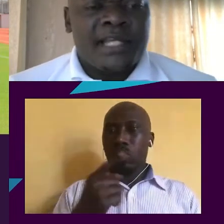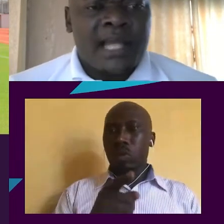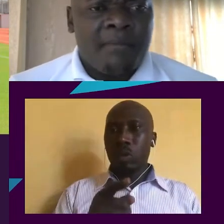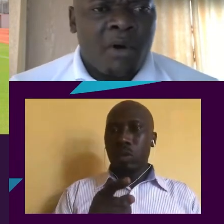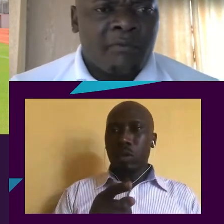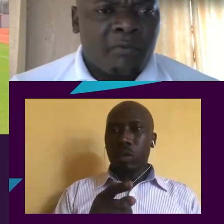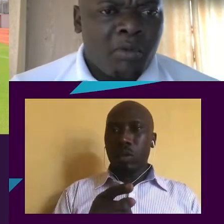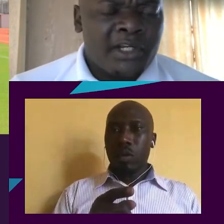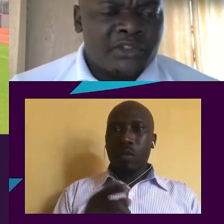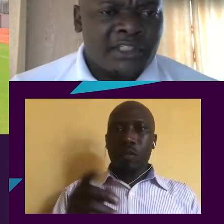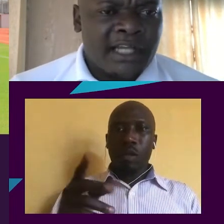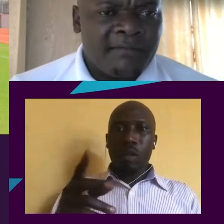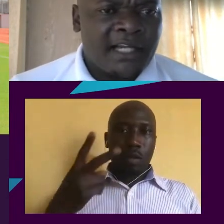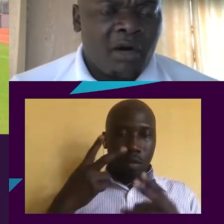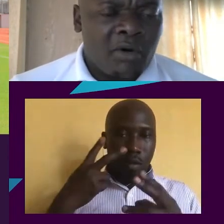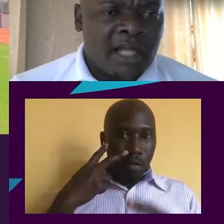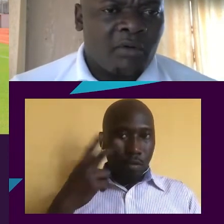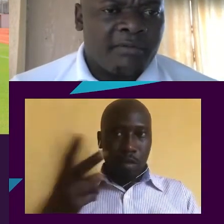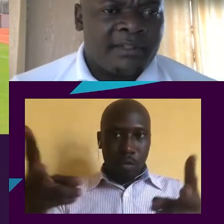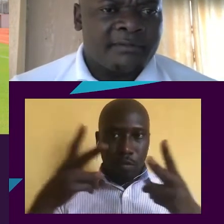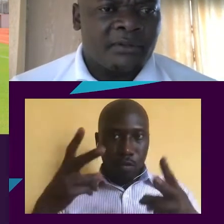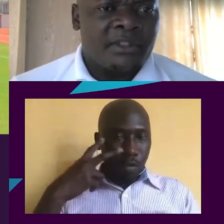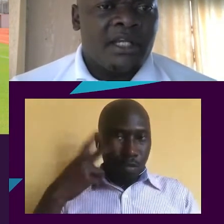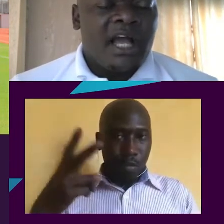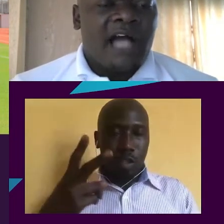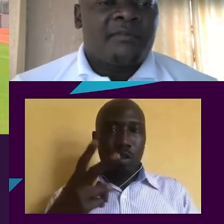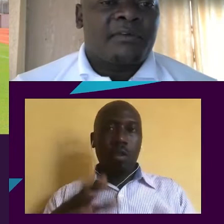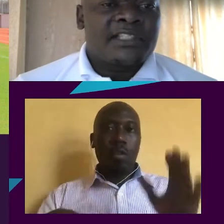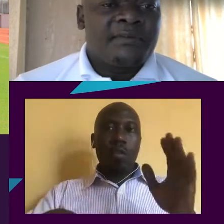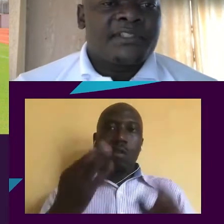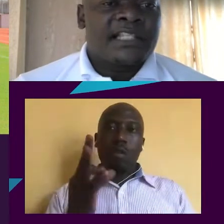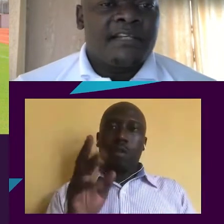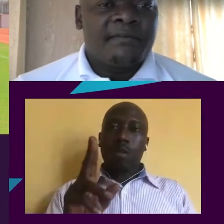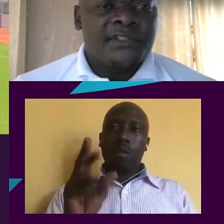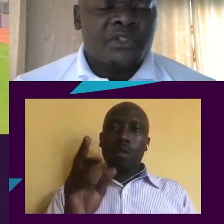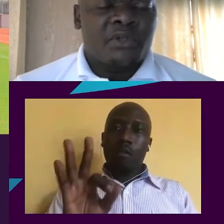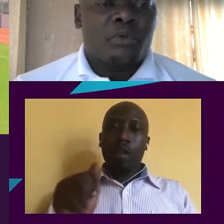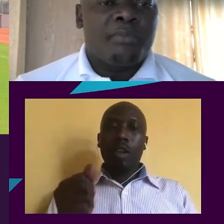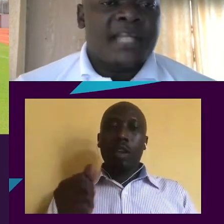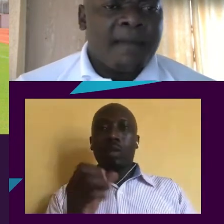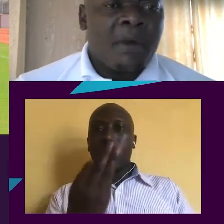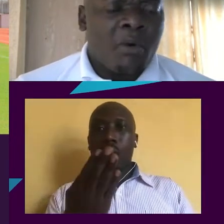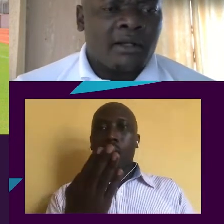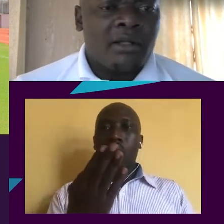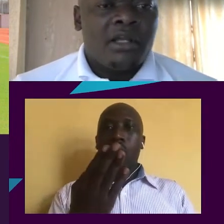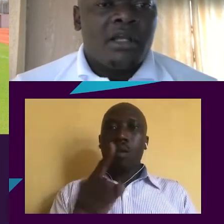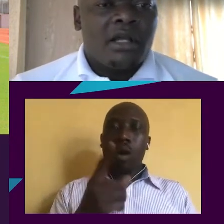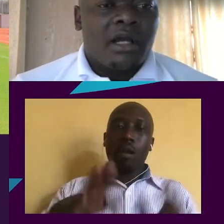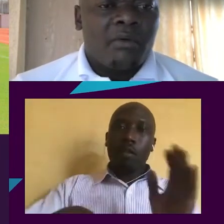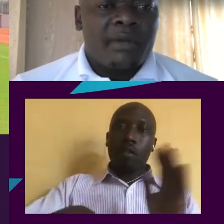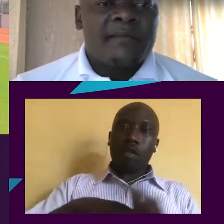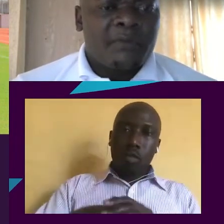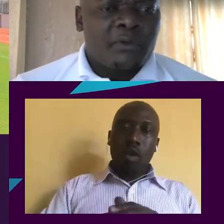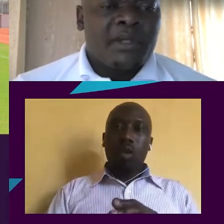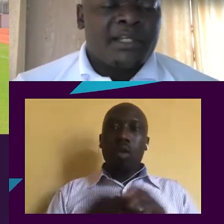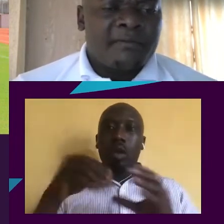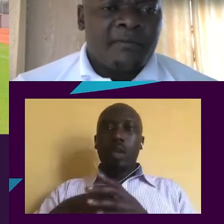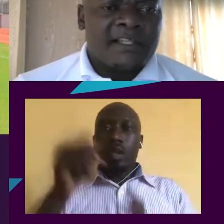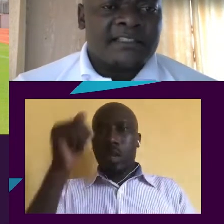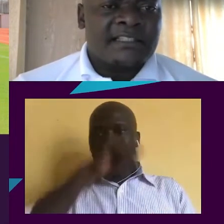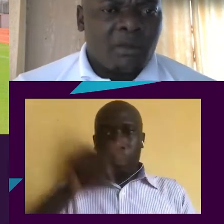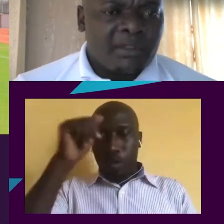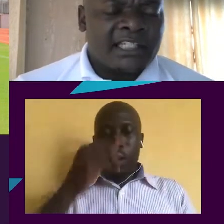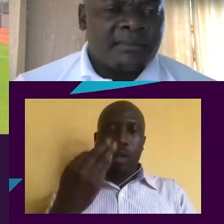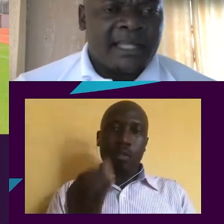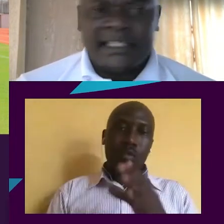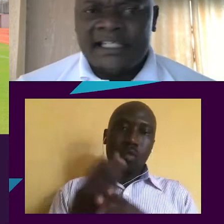the vision of FUFA is to be number one football nation in Africa on and off the field. And for us, if we set a vision to be number one, women football in